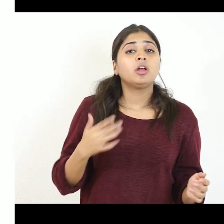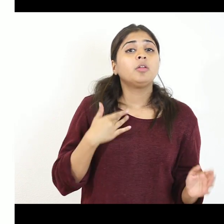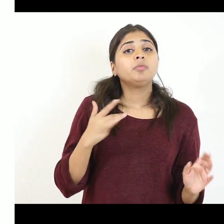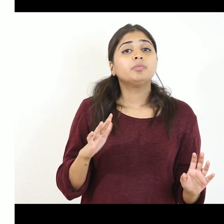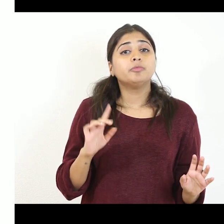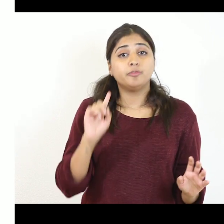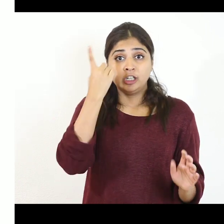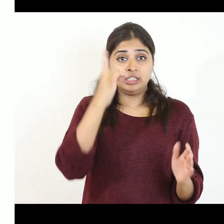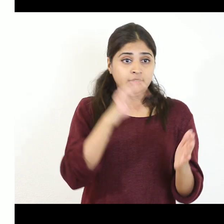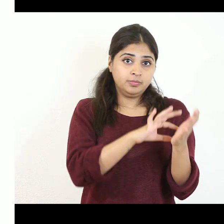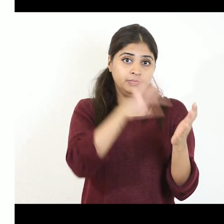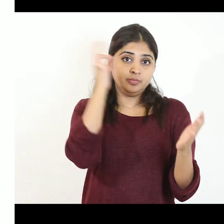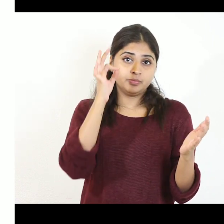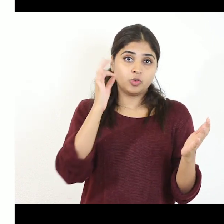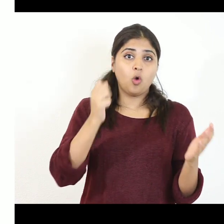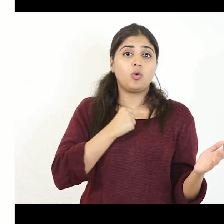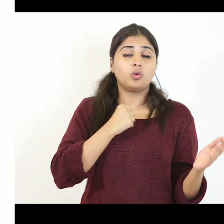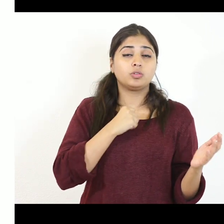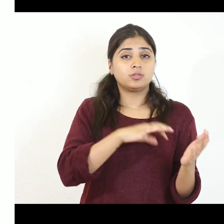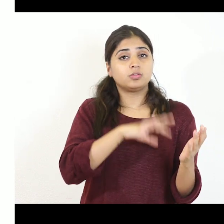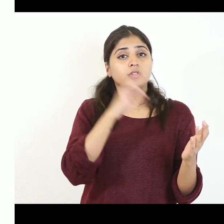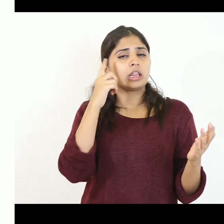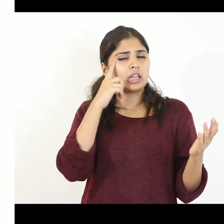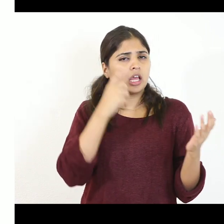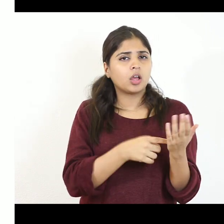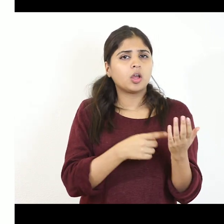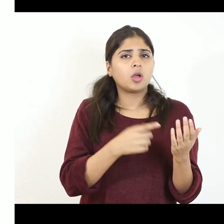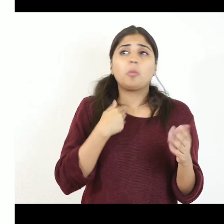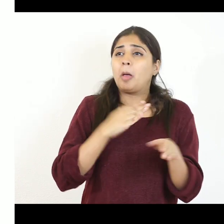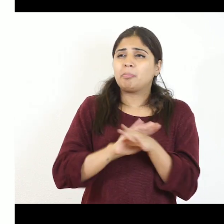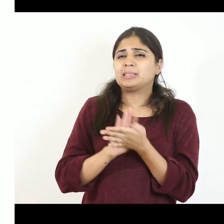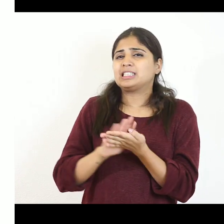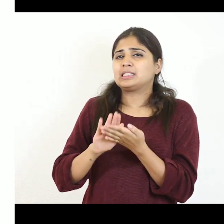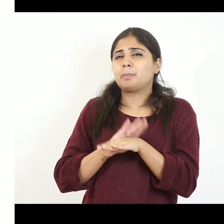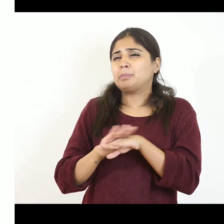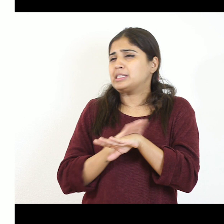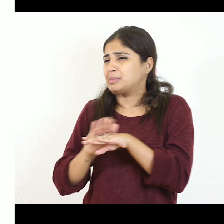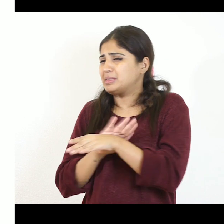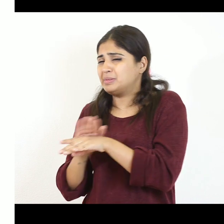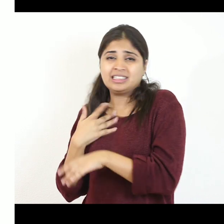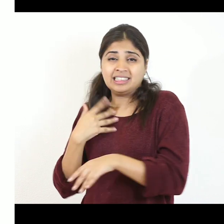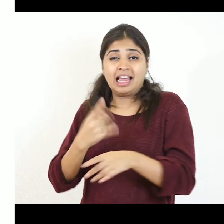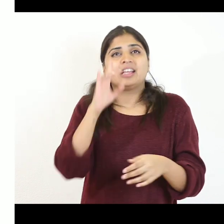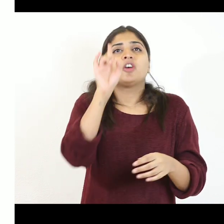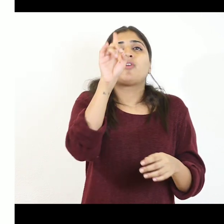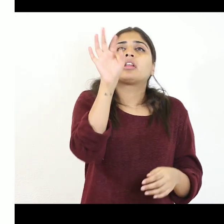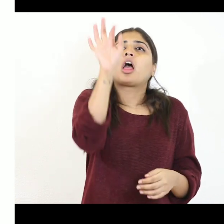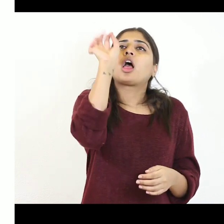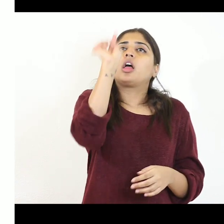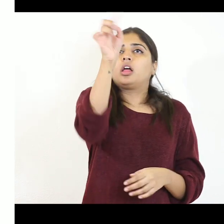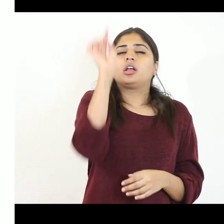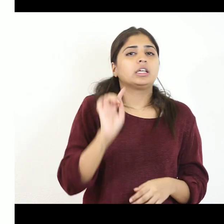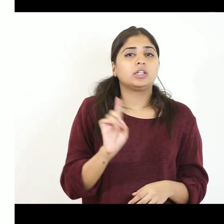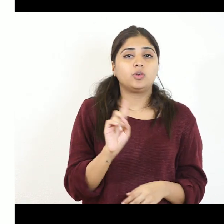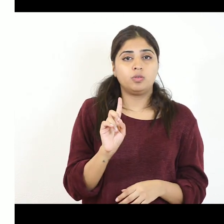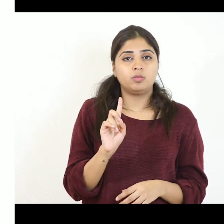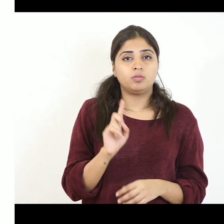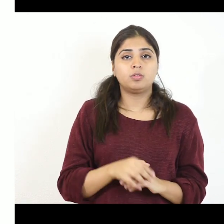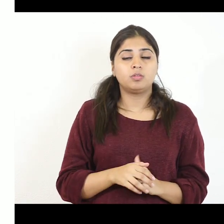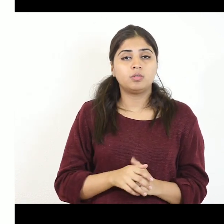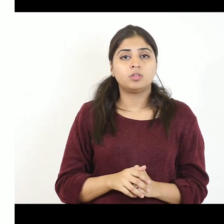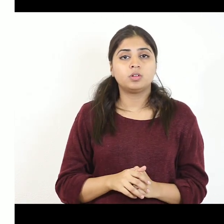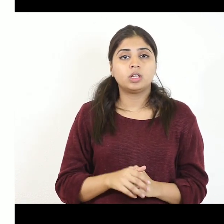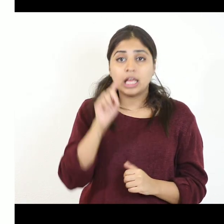These list box choices are needed by the system in order to make good decisions in the marketing and